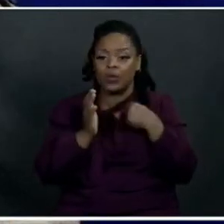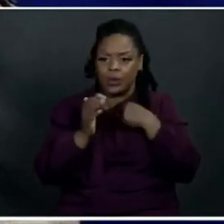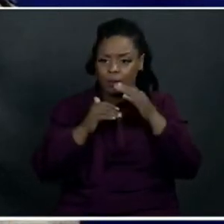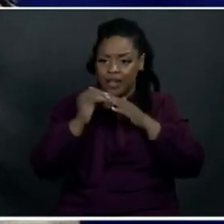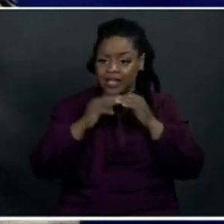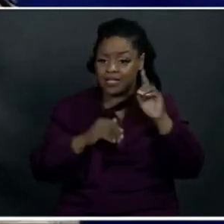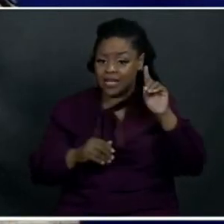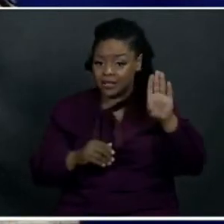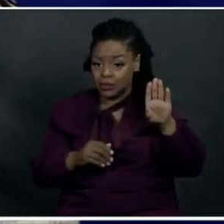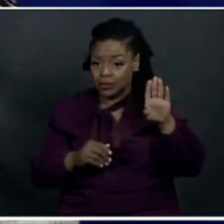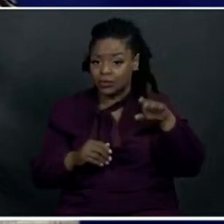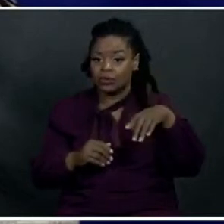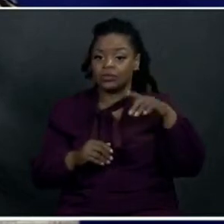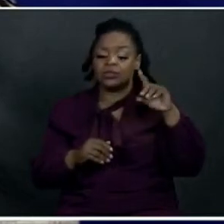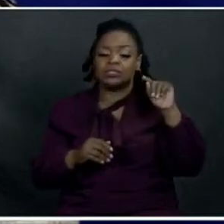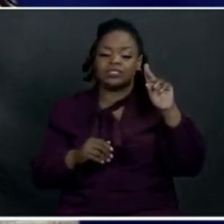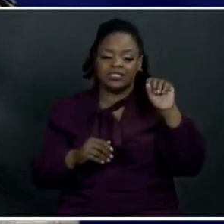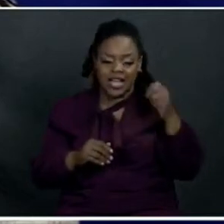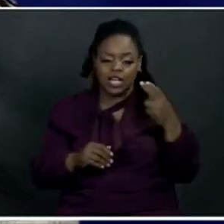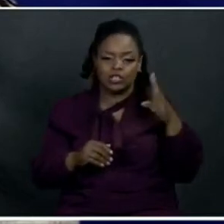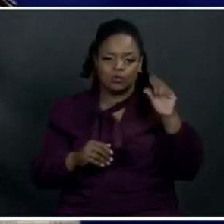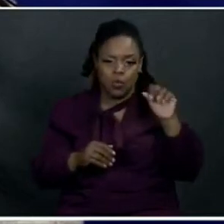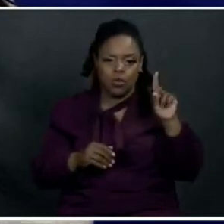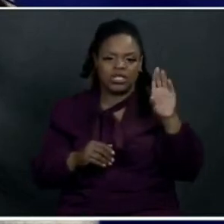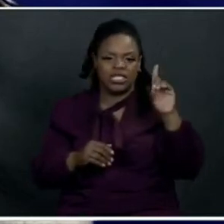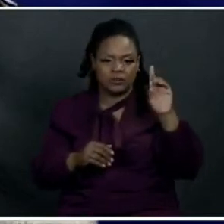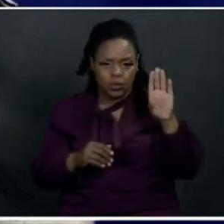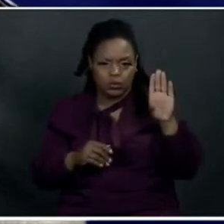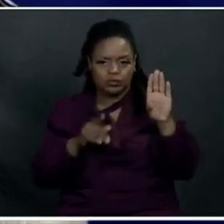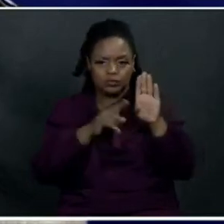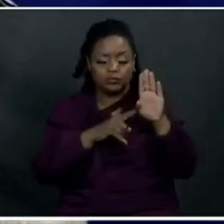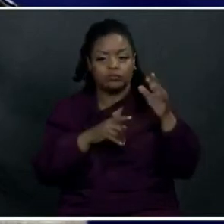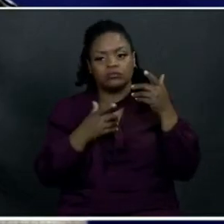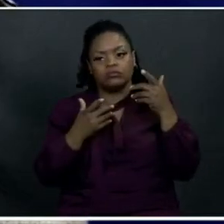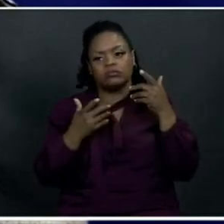sources as well as sources of data external to government.